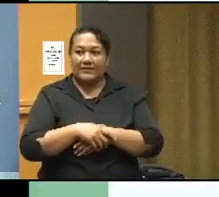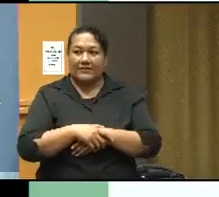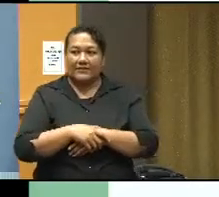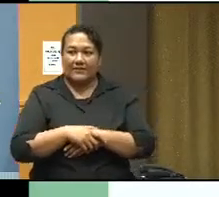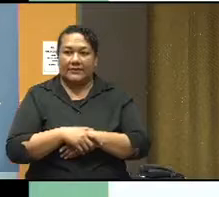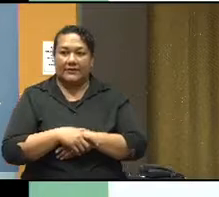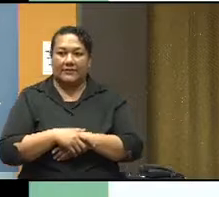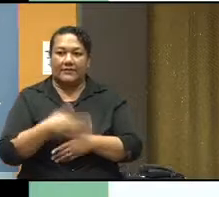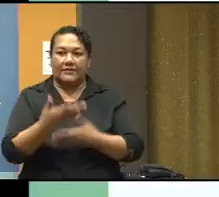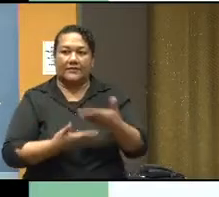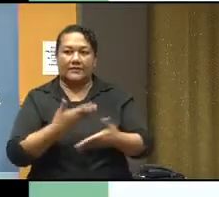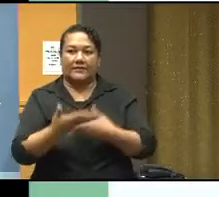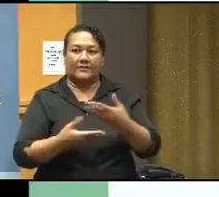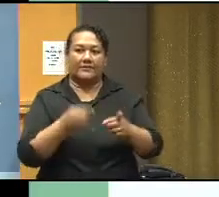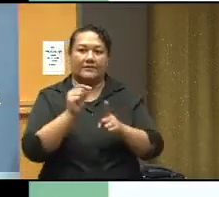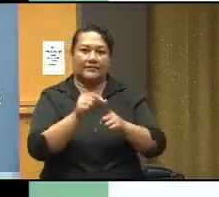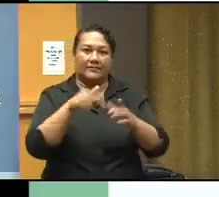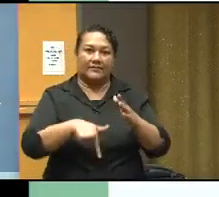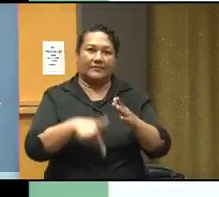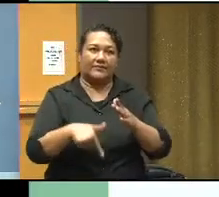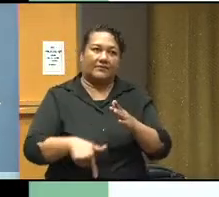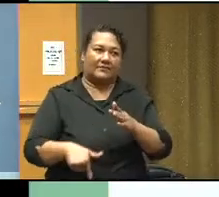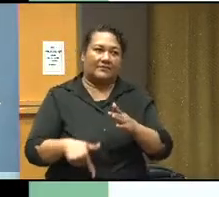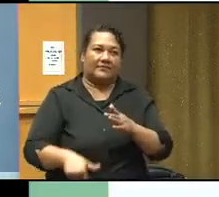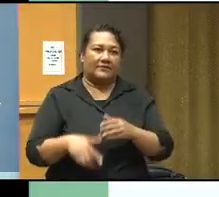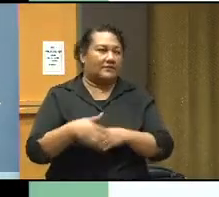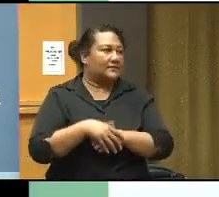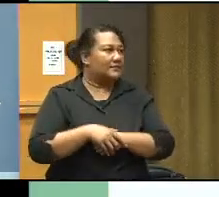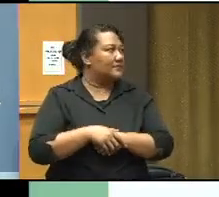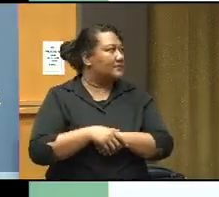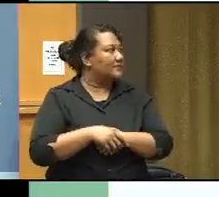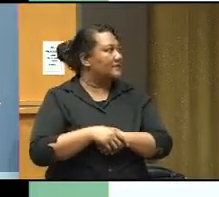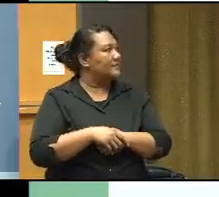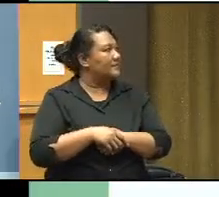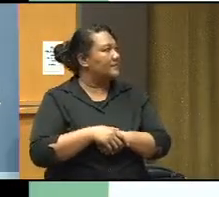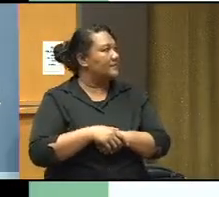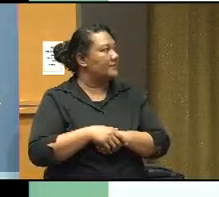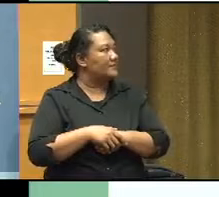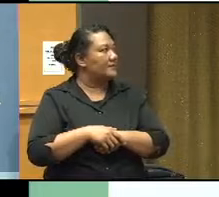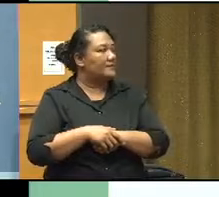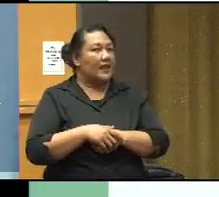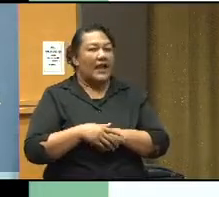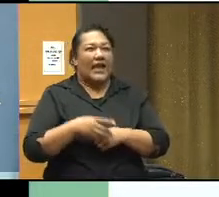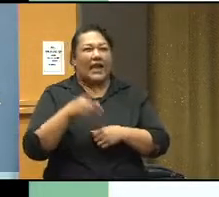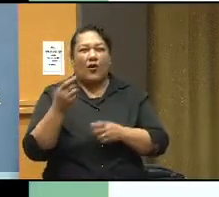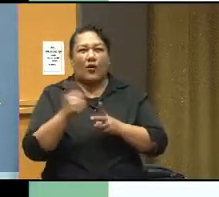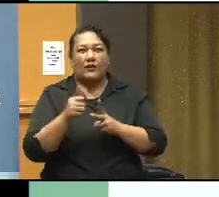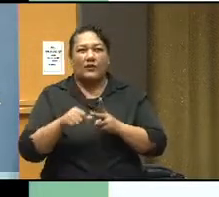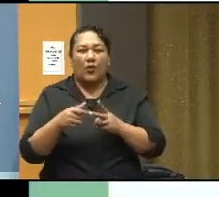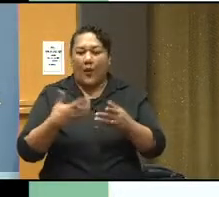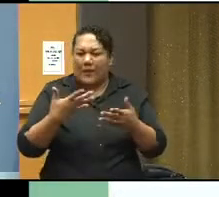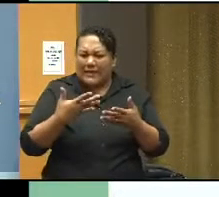And we've noticed that our debate students are, the debate team students actually can win a debate not only by